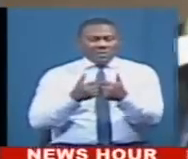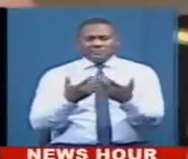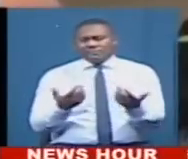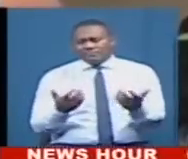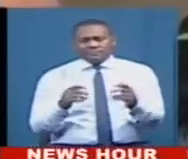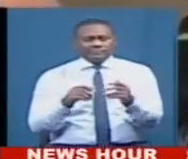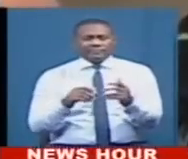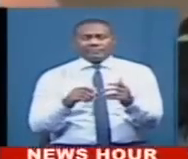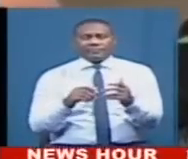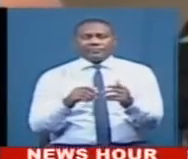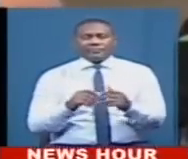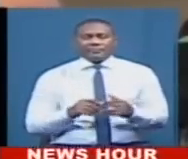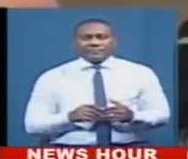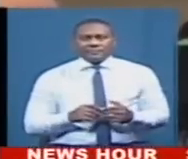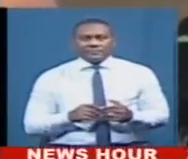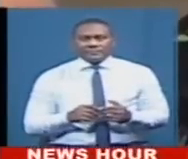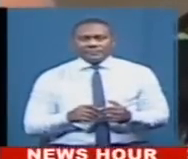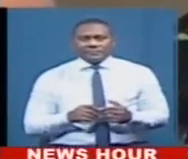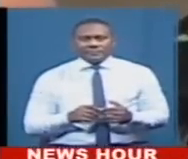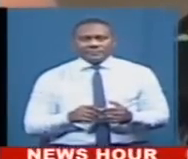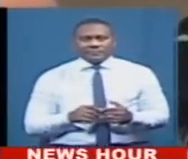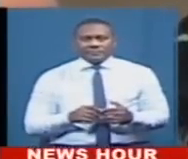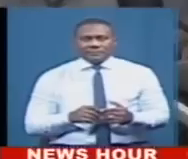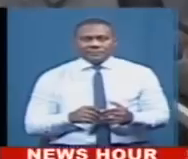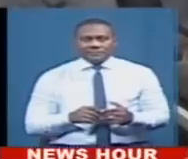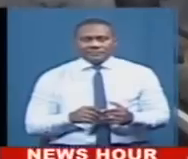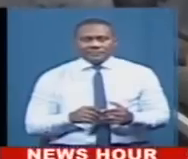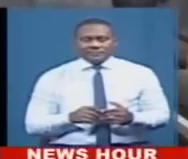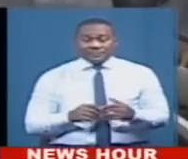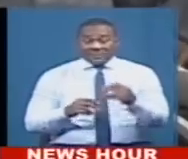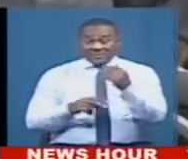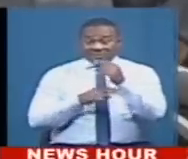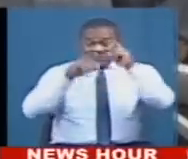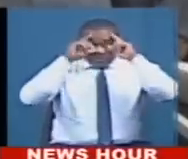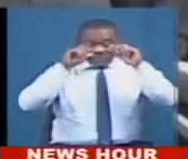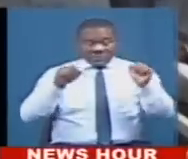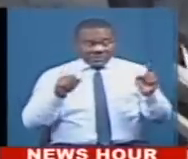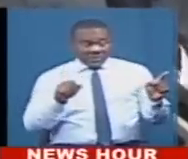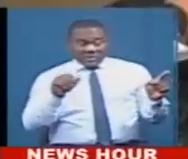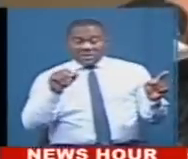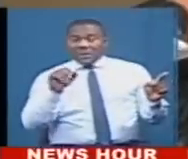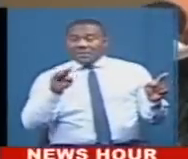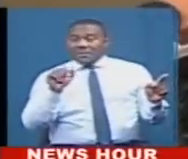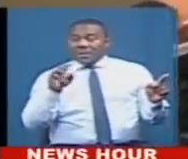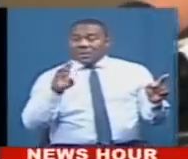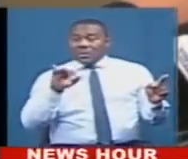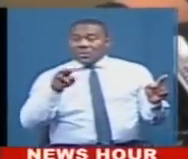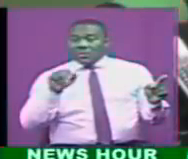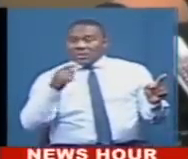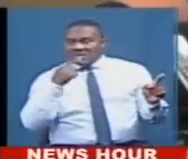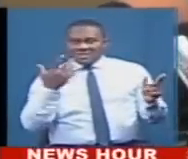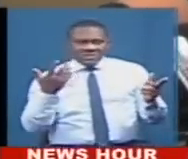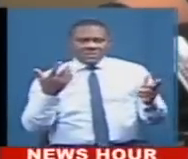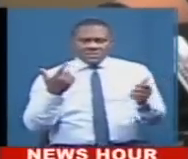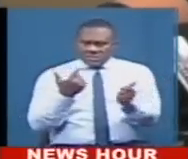done without significant negative implications for economic growth? The Vice President, Dr. Mahmoudou Bawumia, said